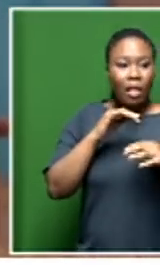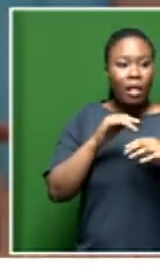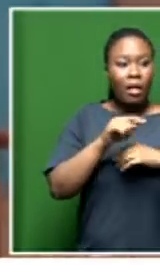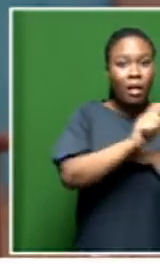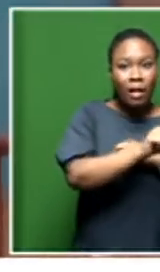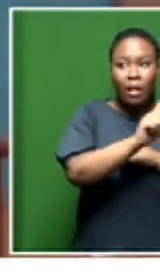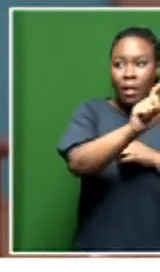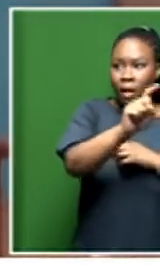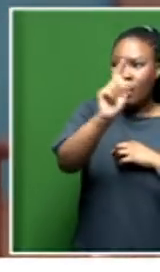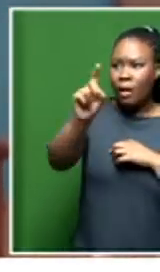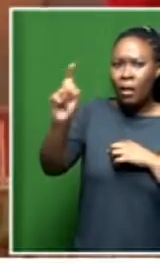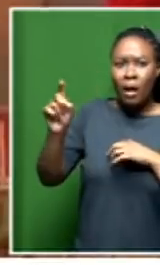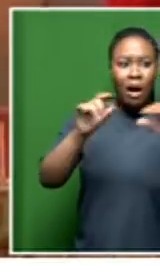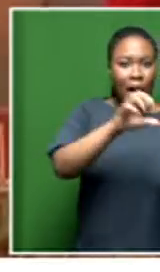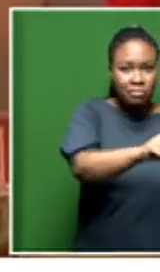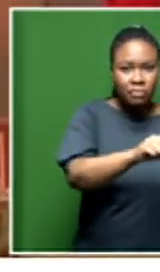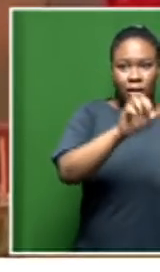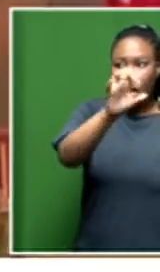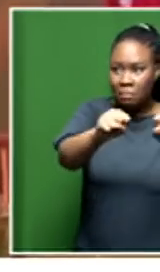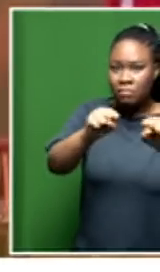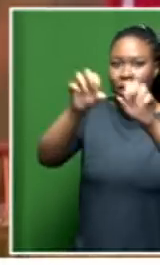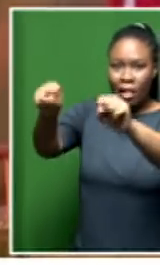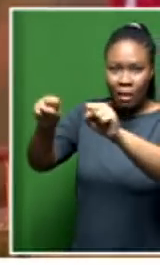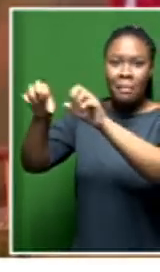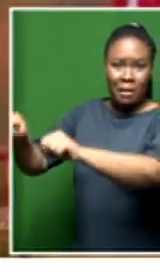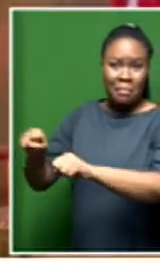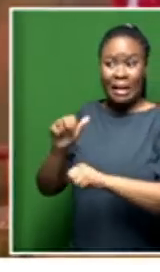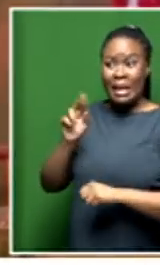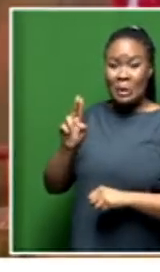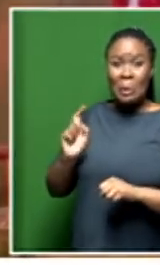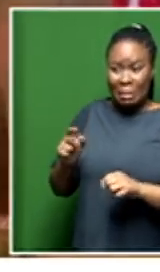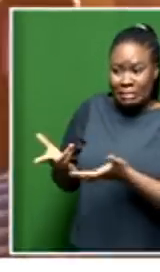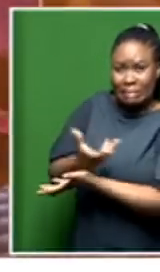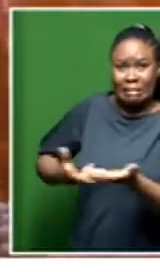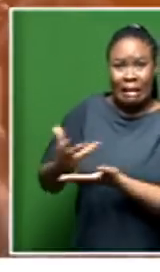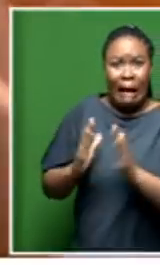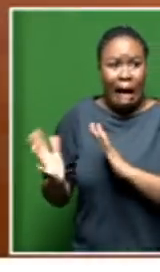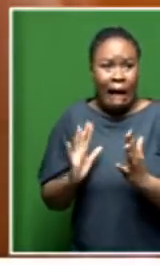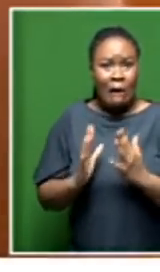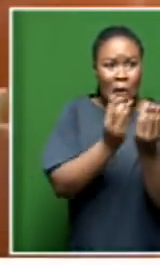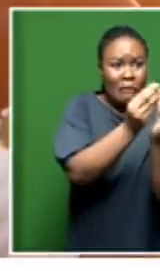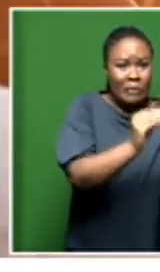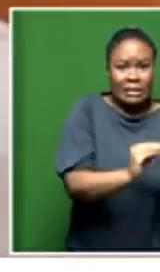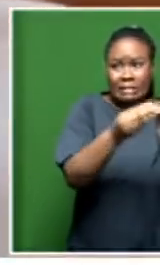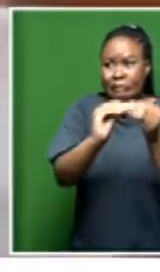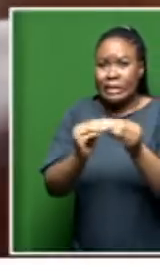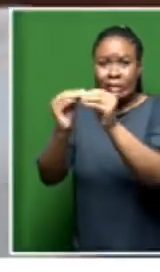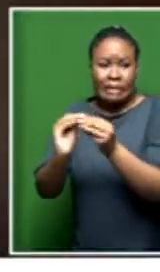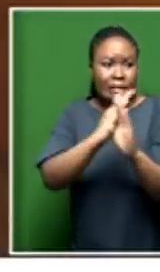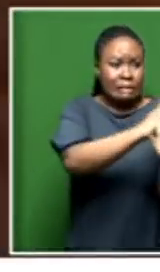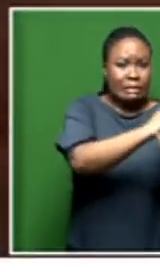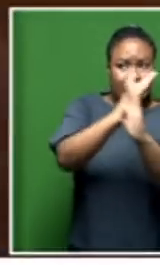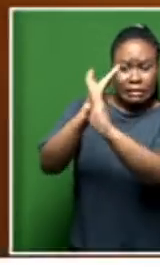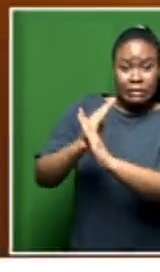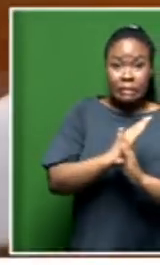dialogue and discuss what are the causations of these coup d'etats, not forgetting the influence from the